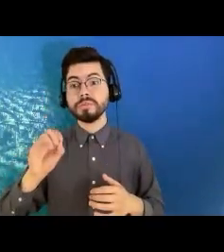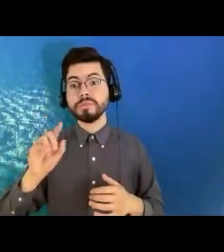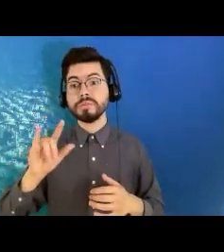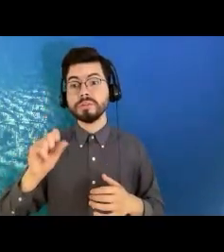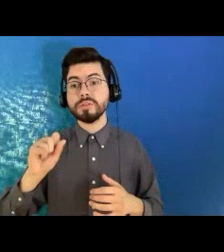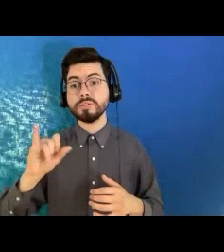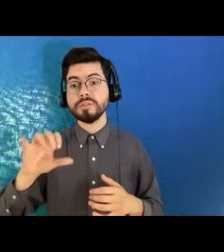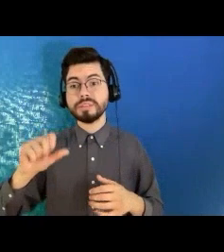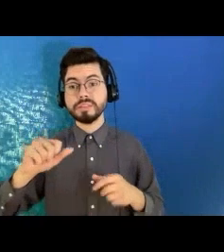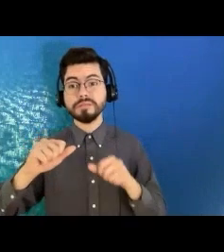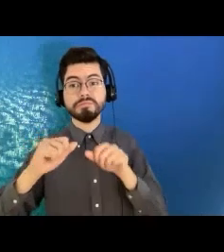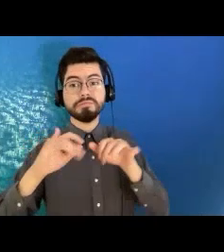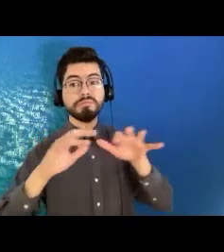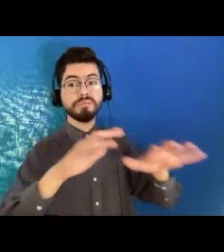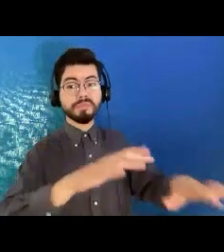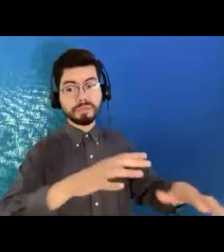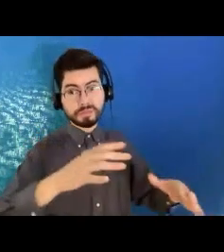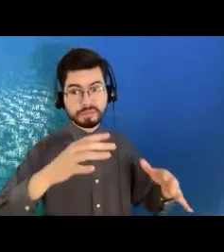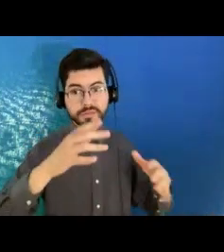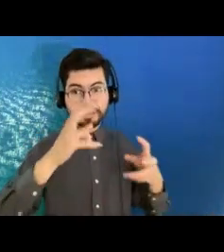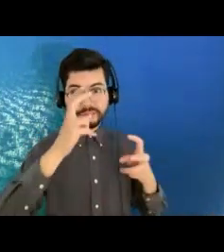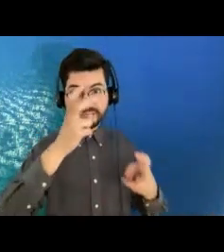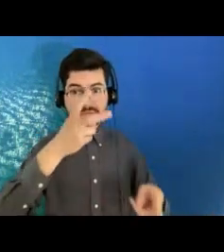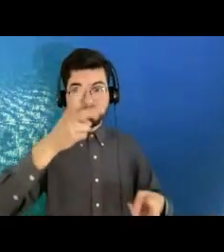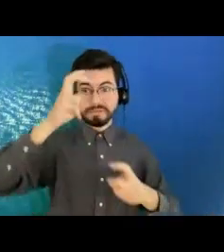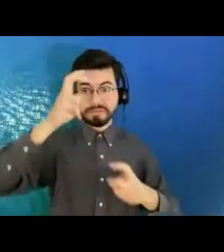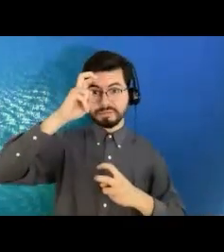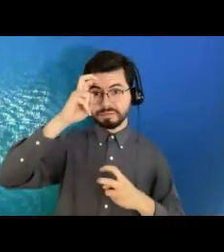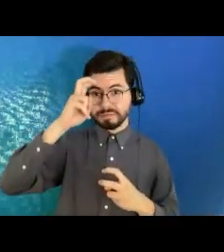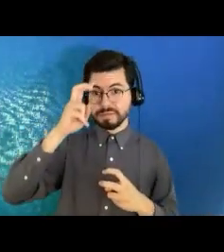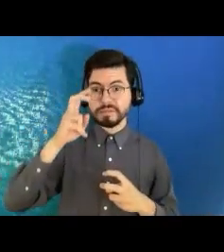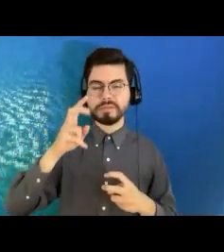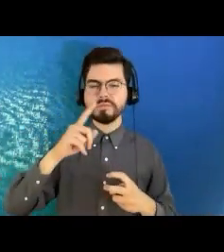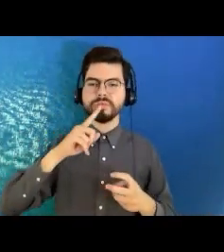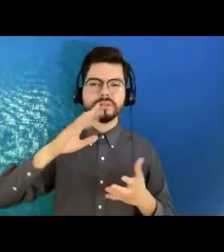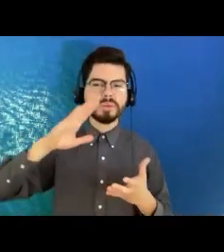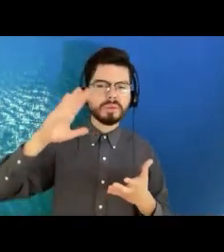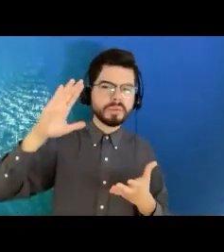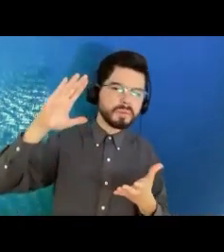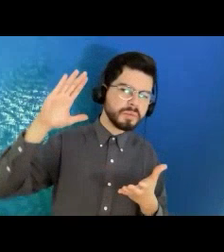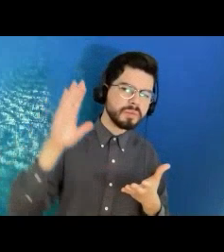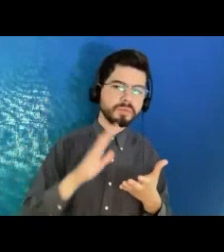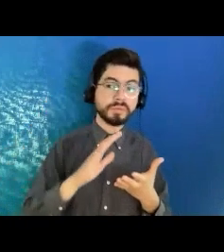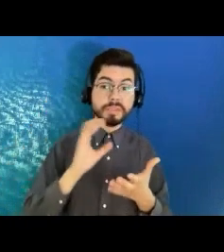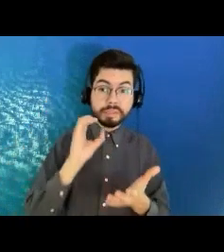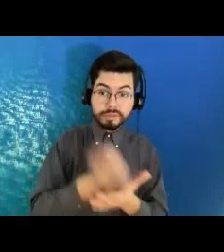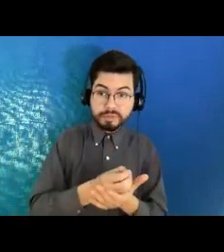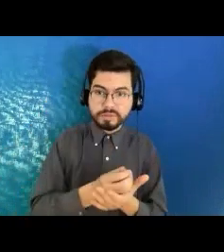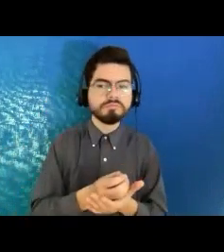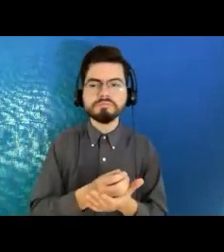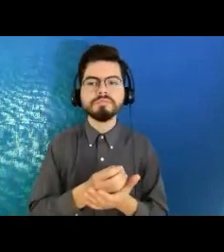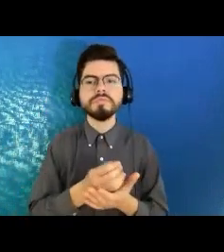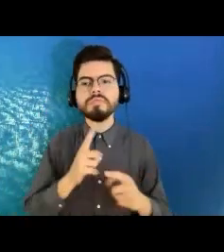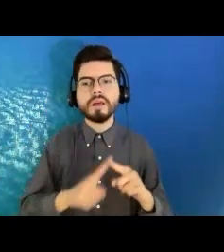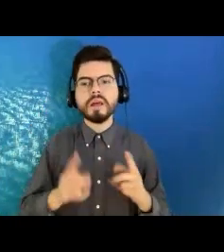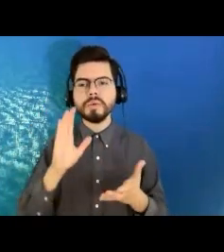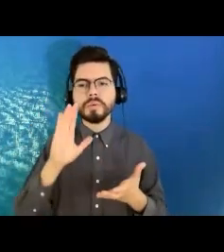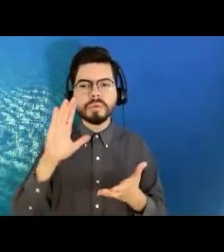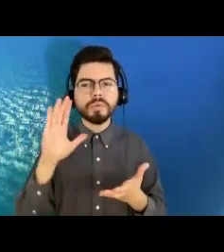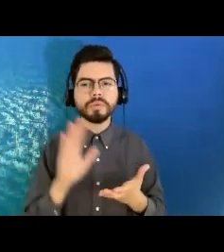reduced to a nearly negligible, not zero, but nearly negligible amount. And so we, inside the park, have to manage